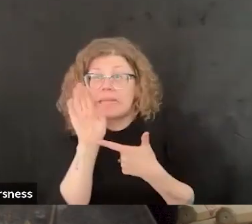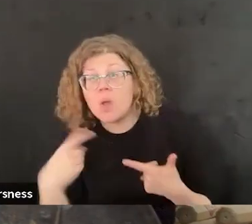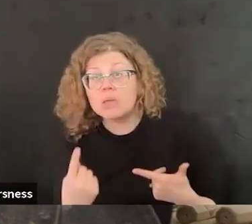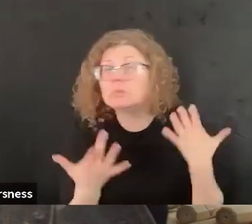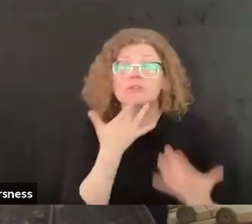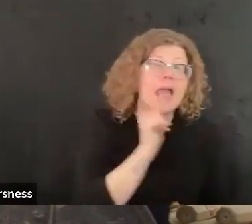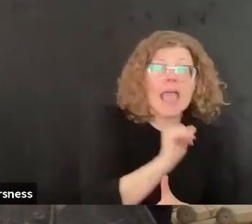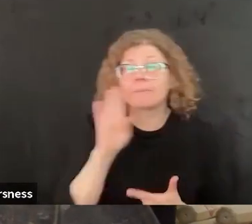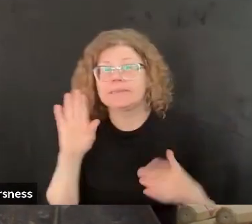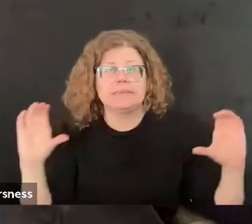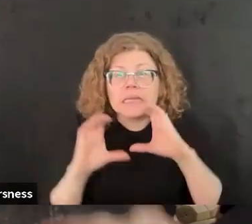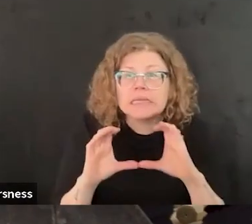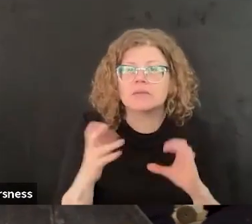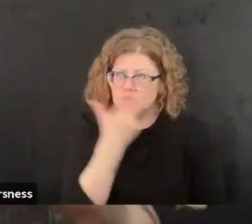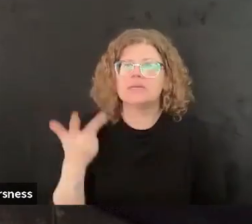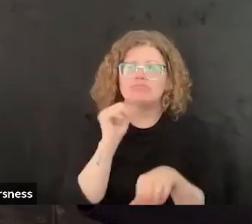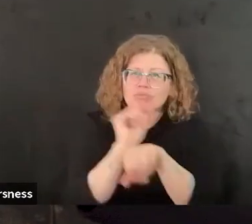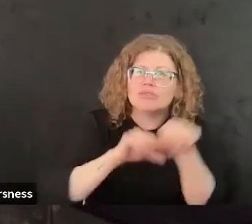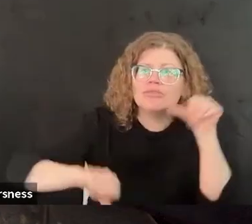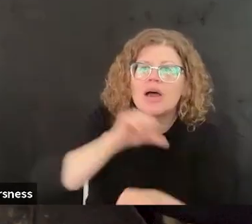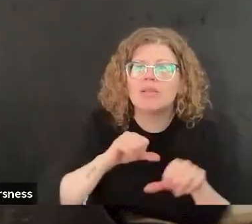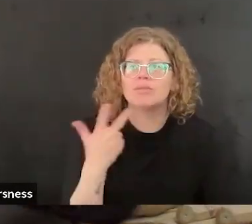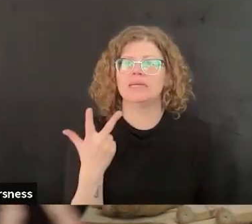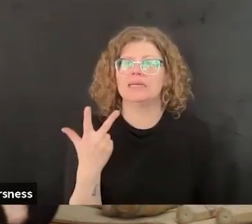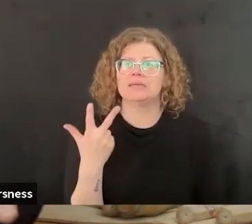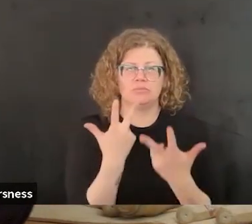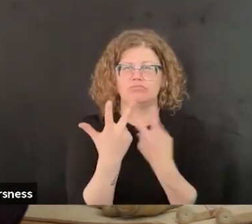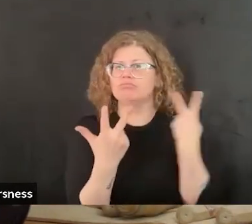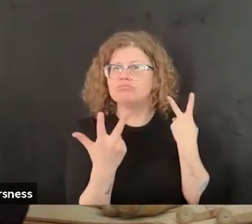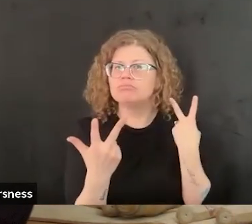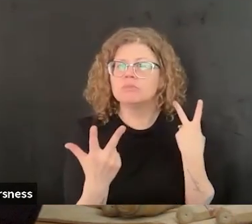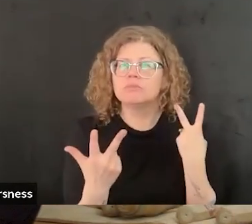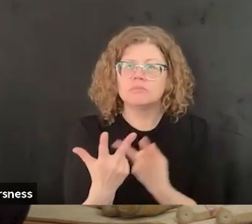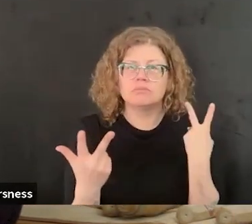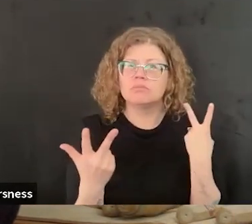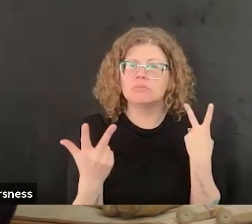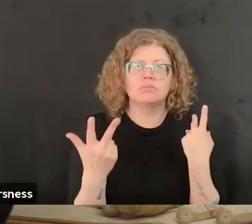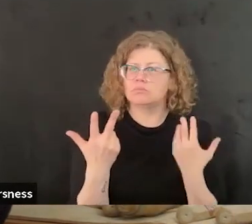or BAC, and that immediately changed the